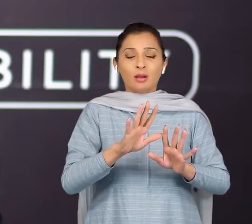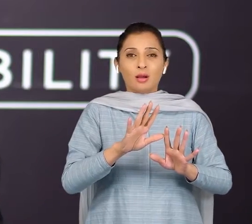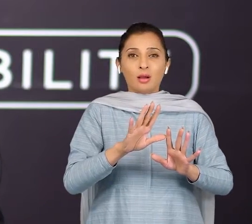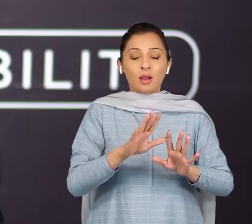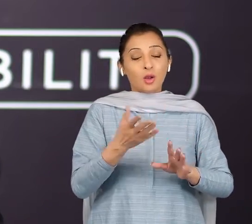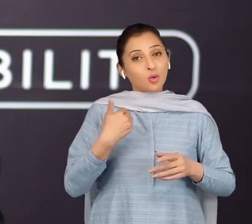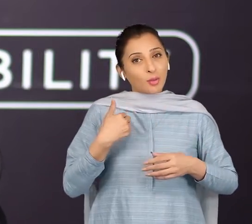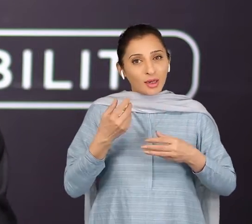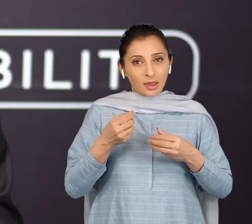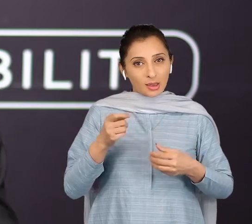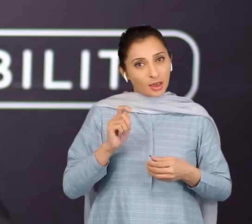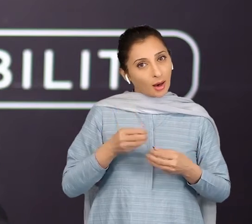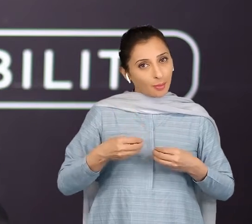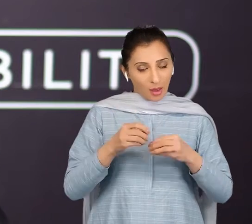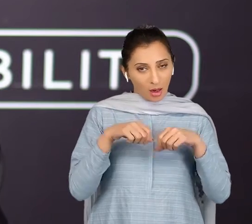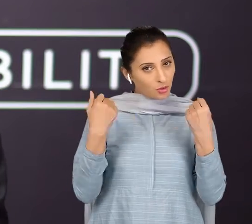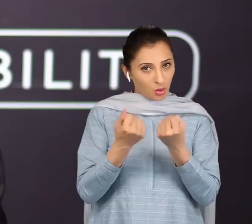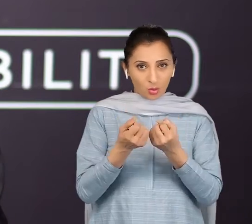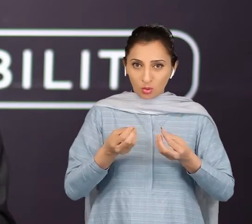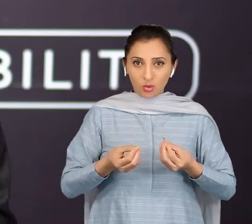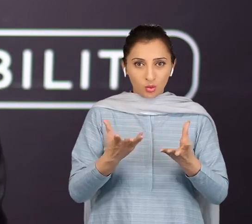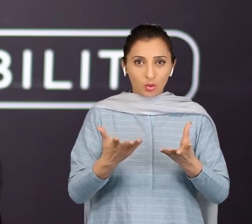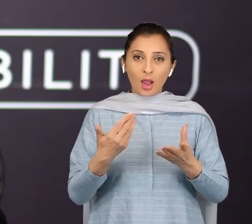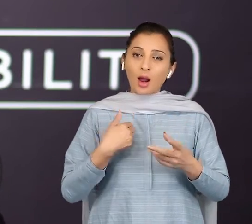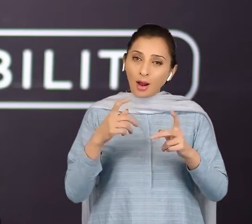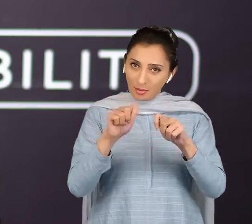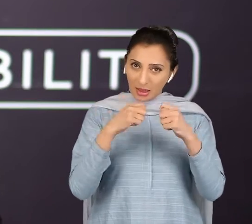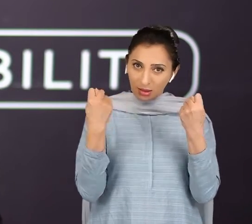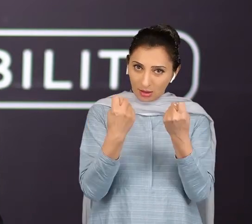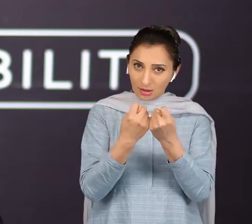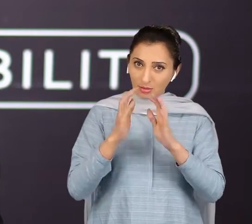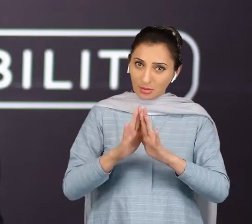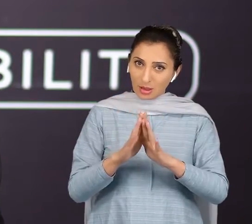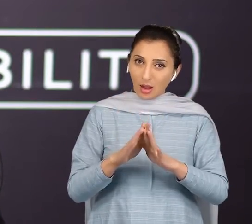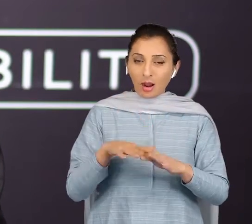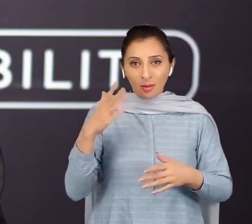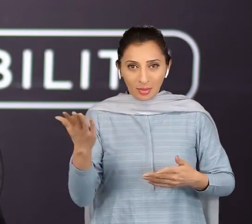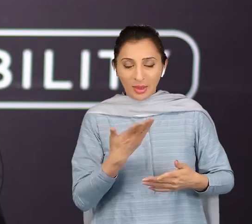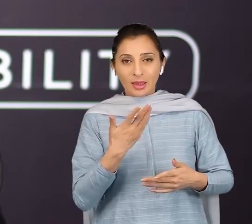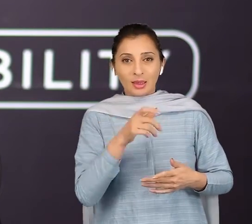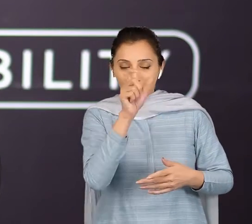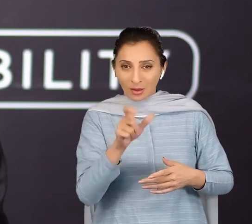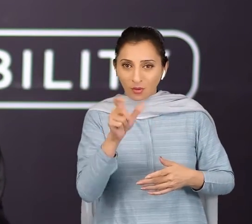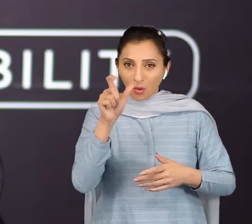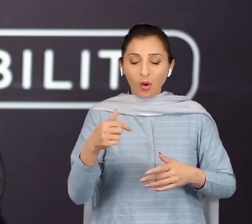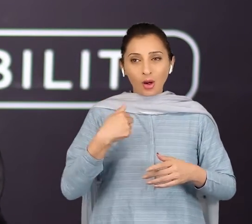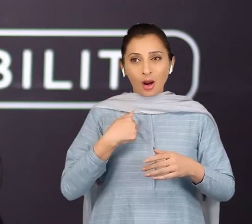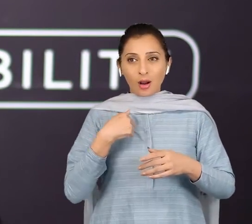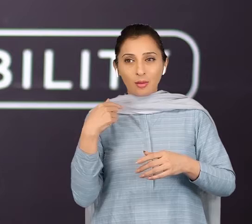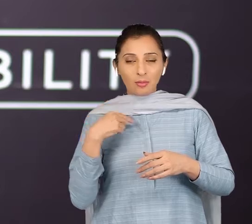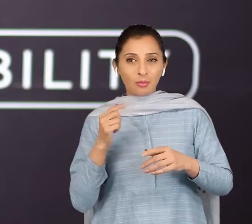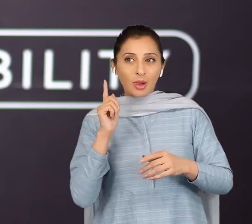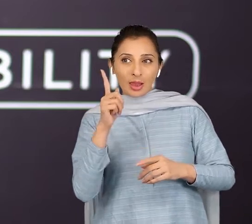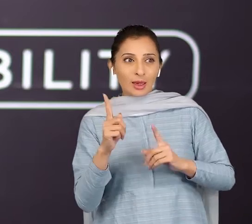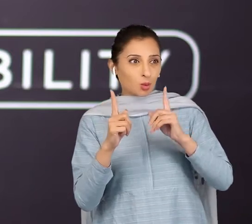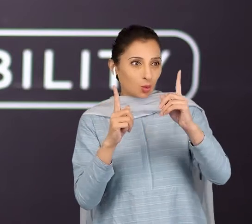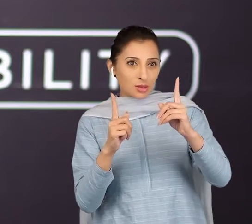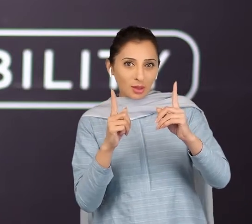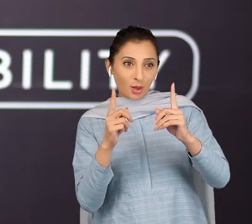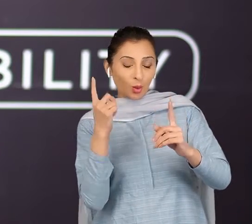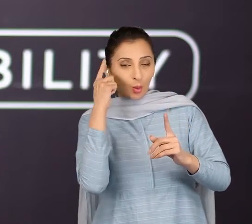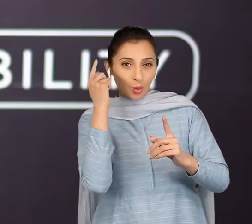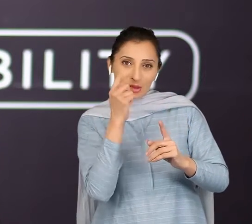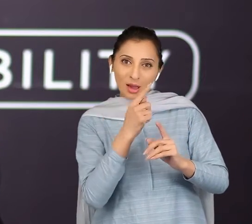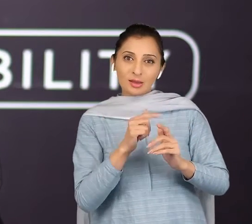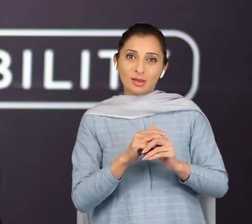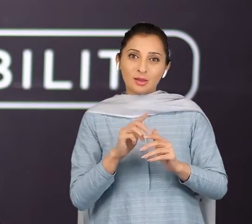to the scene. We weren't exactly a team. We were just individuals that knew one another, and we called each other up. We asked, what can we do